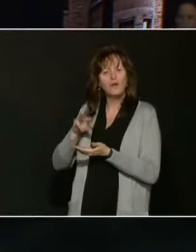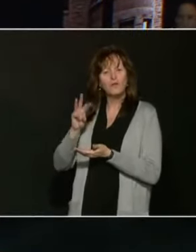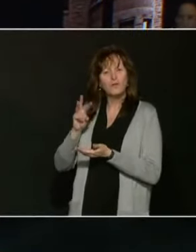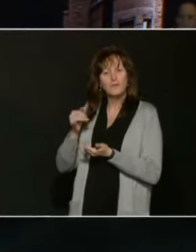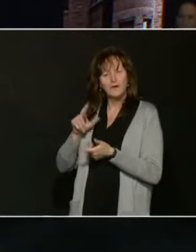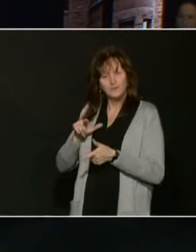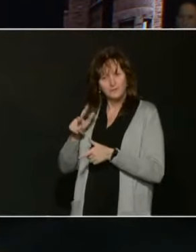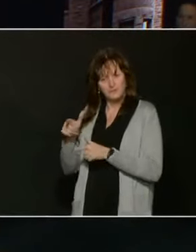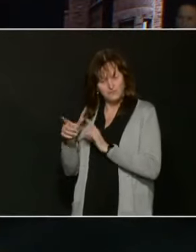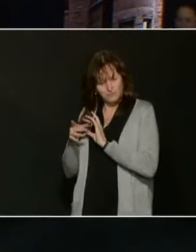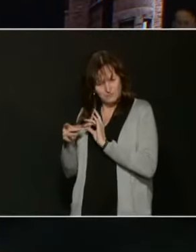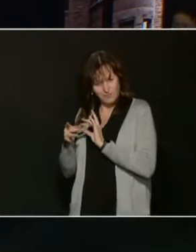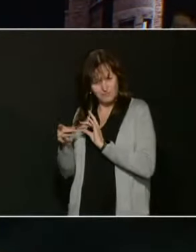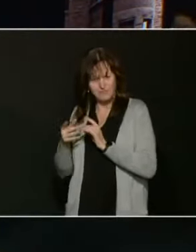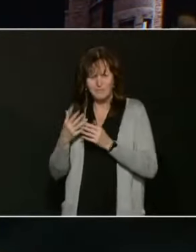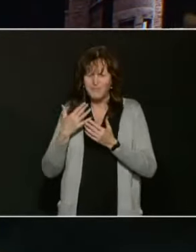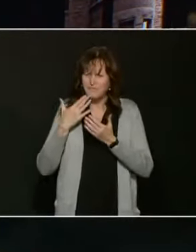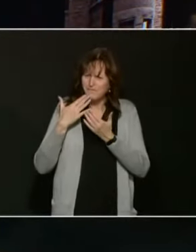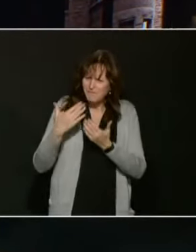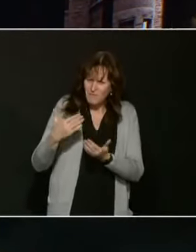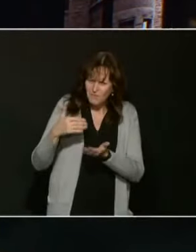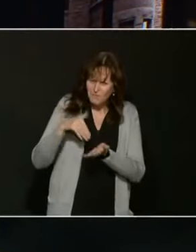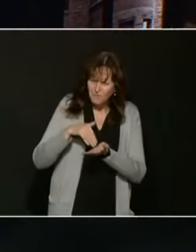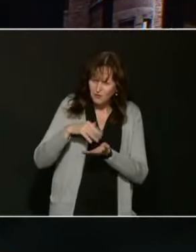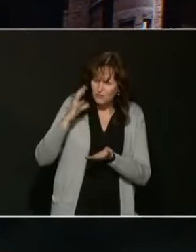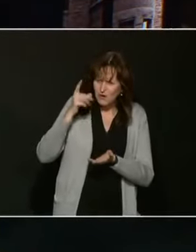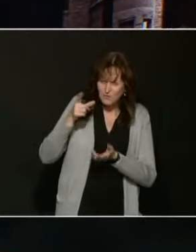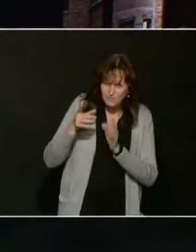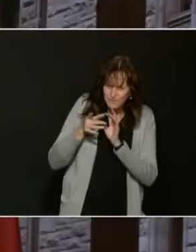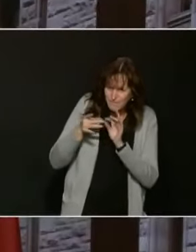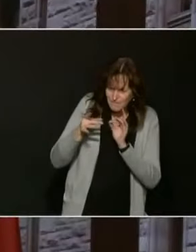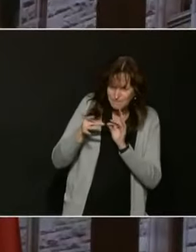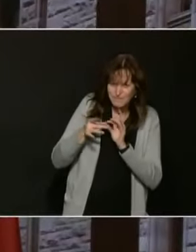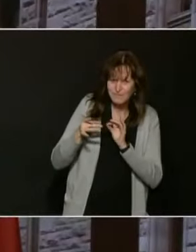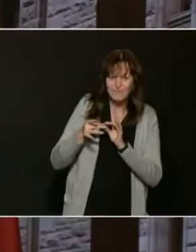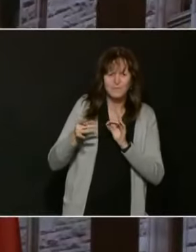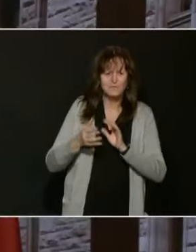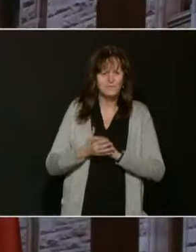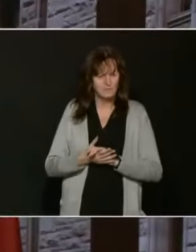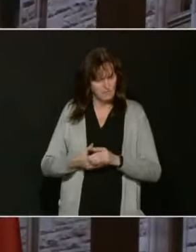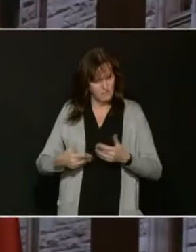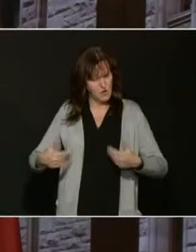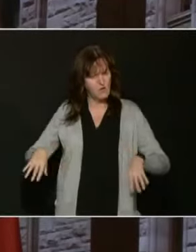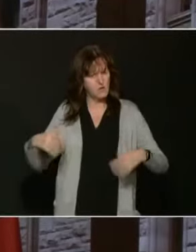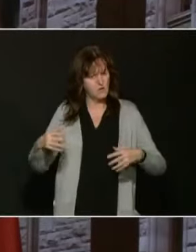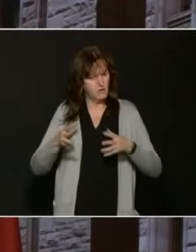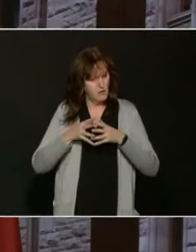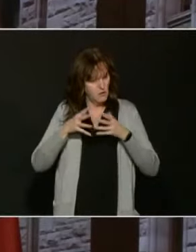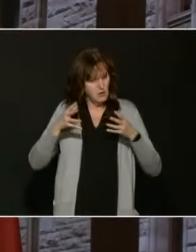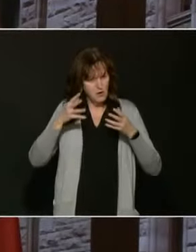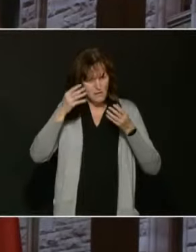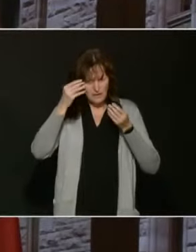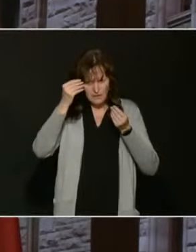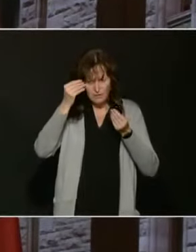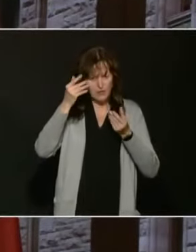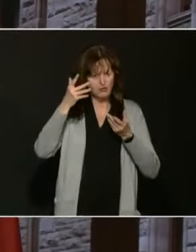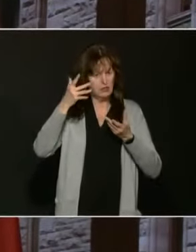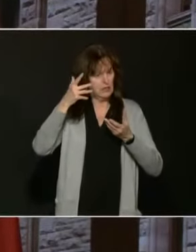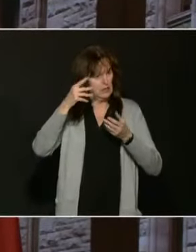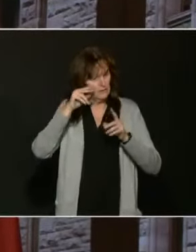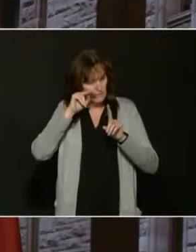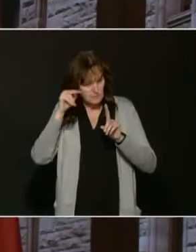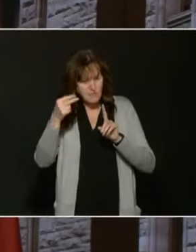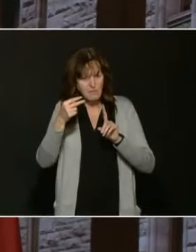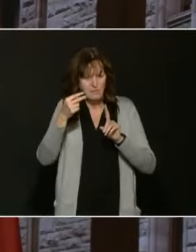Well, thank you, Dr. Brown, and much to think about and to focus on. Looking at our data in Ontario since the